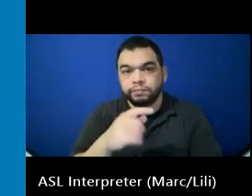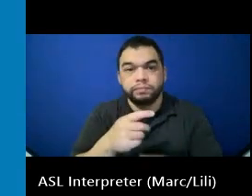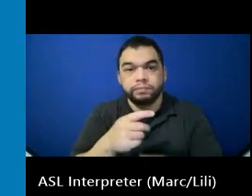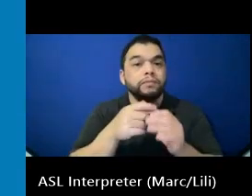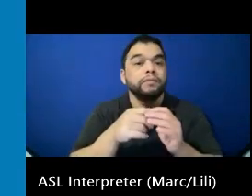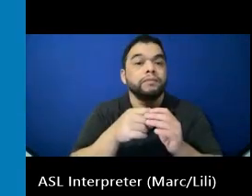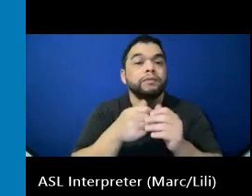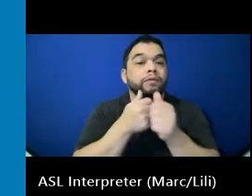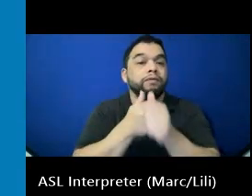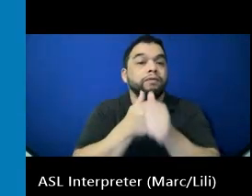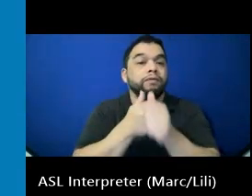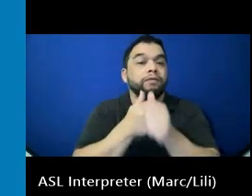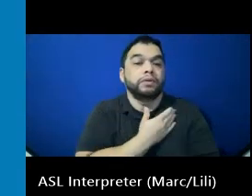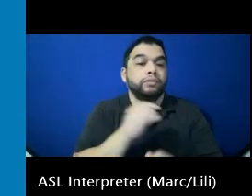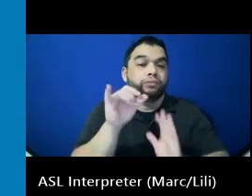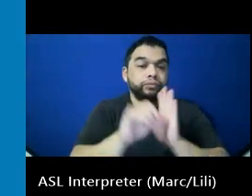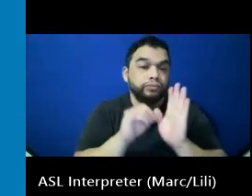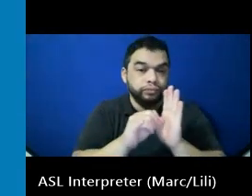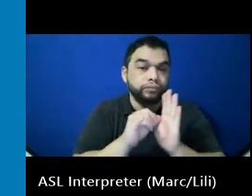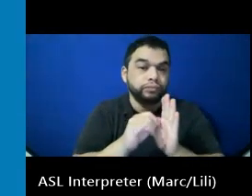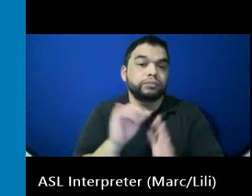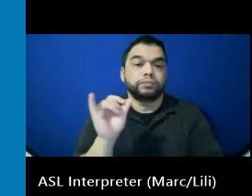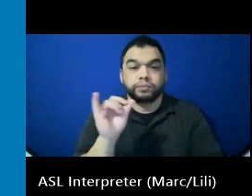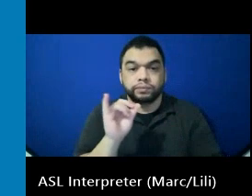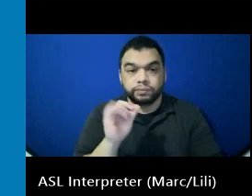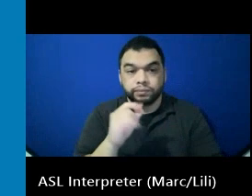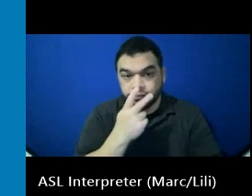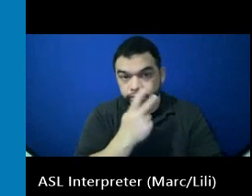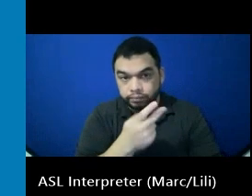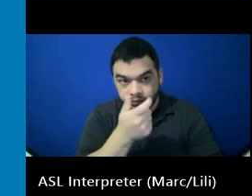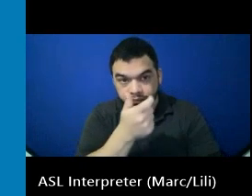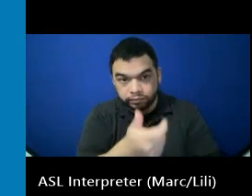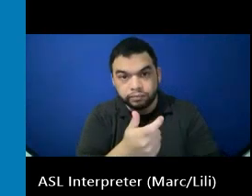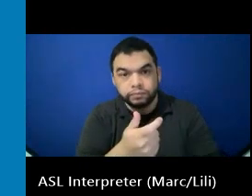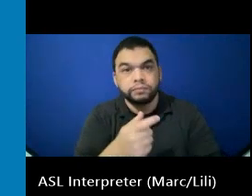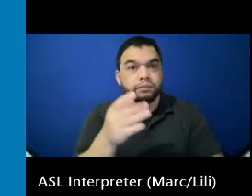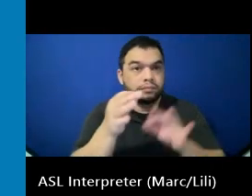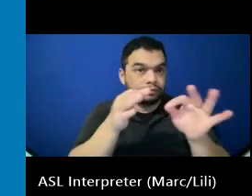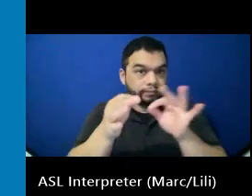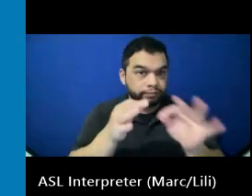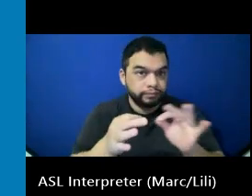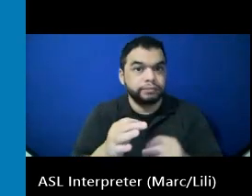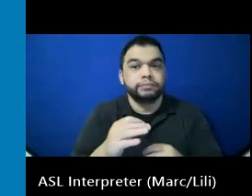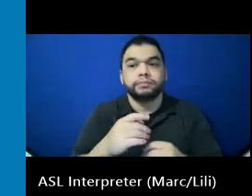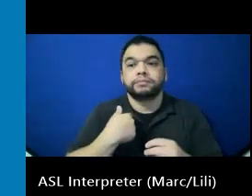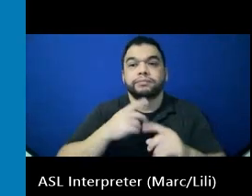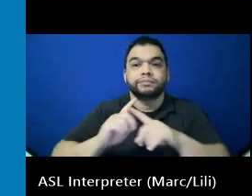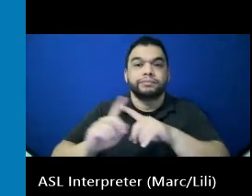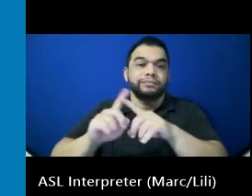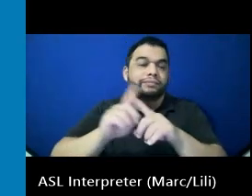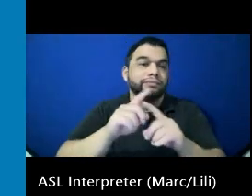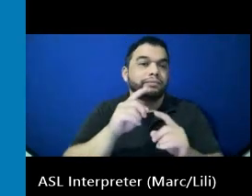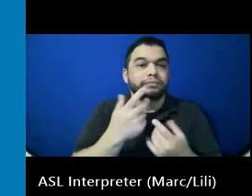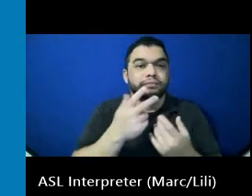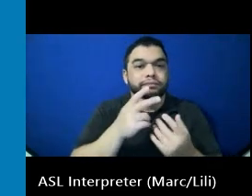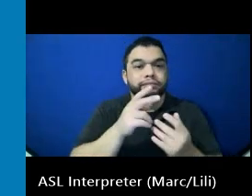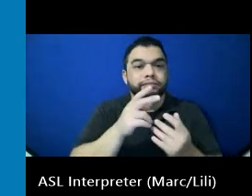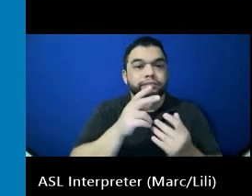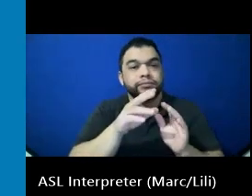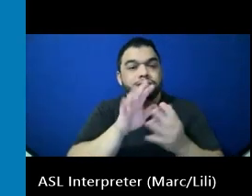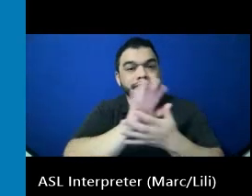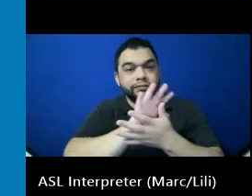You can follow the YouTube channels, and any information that we have in the Spatial Caribbean Climate